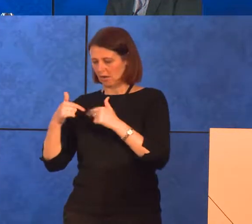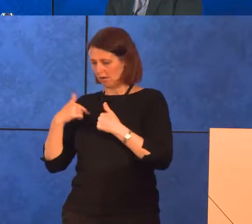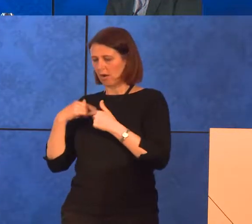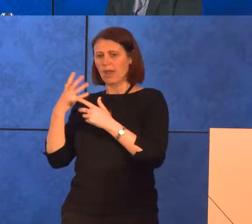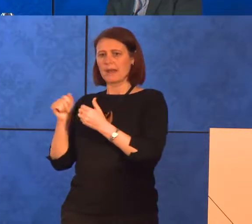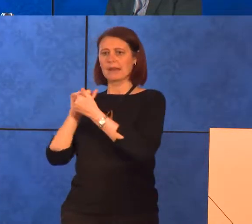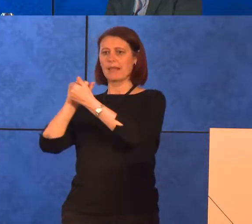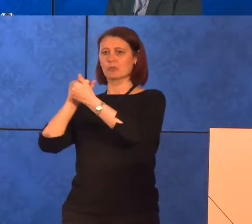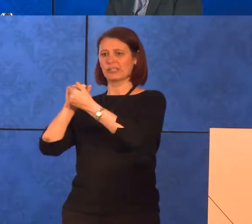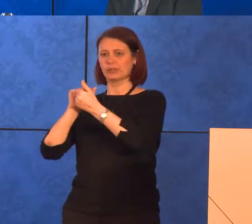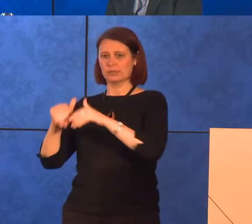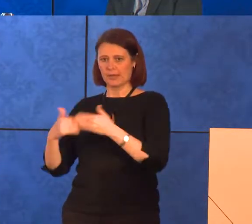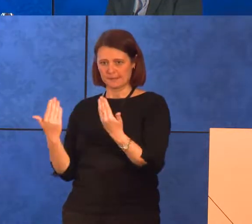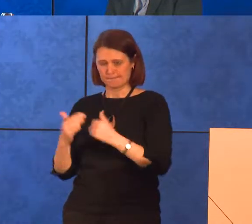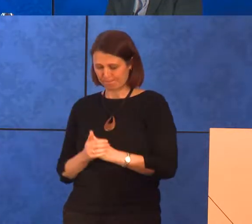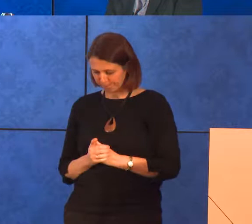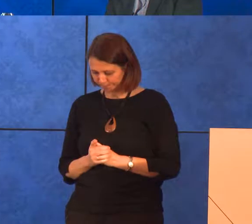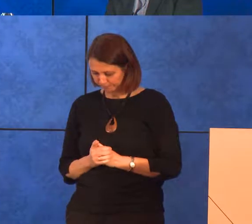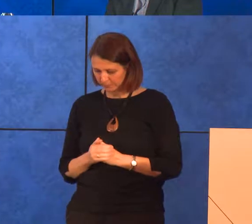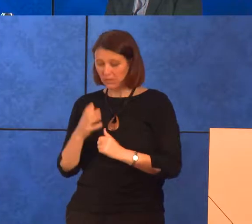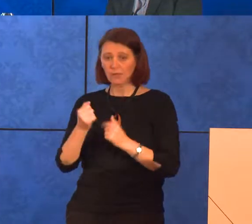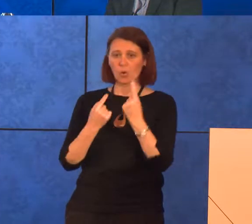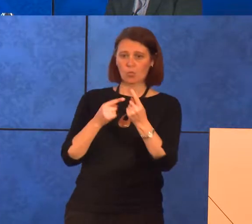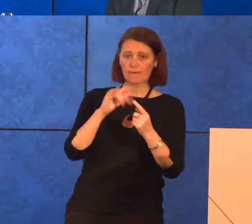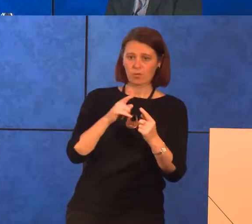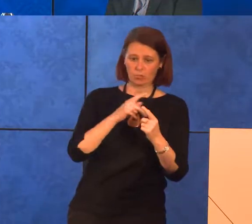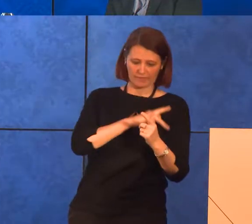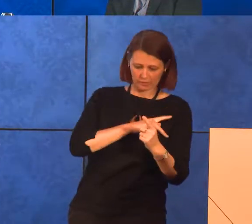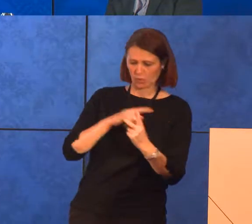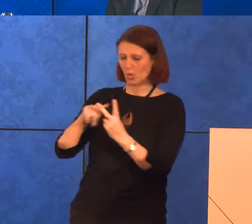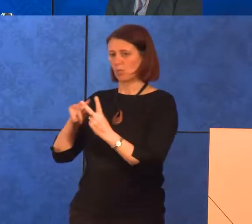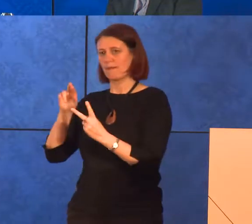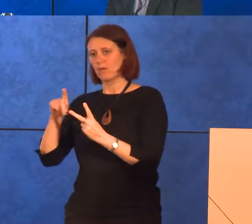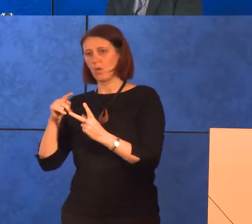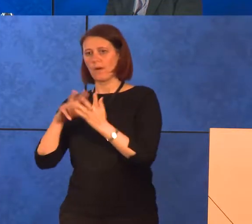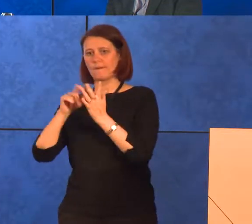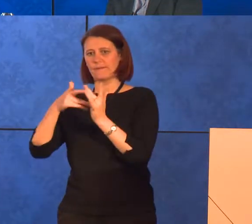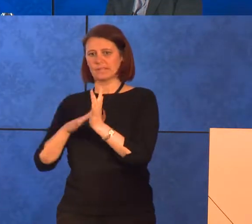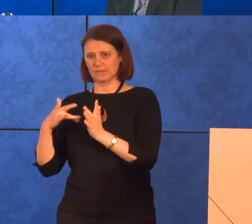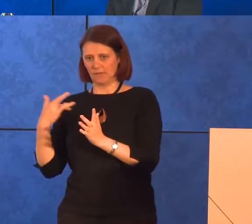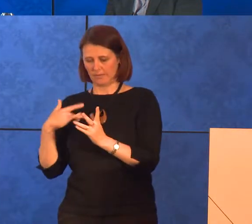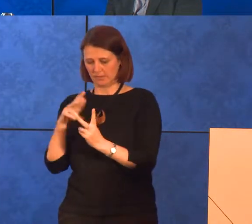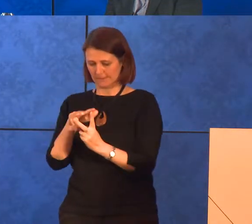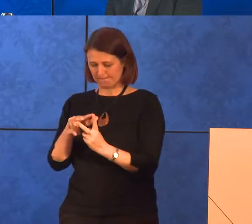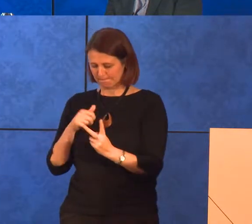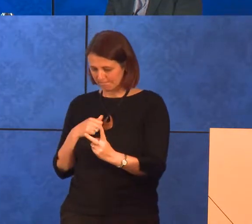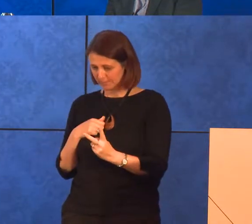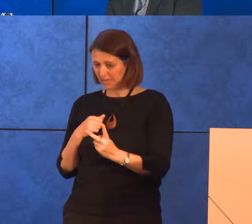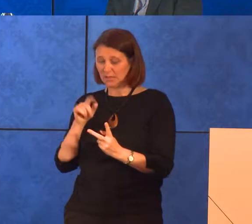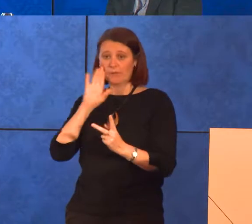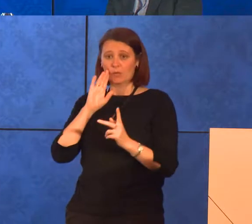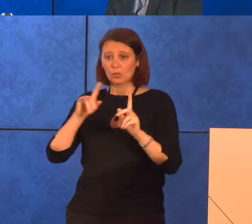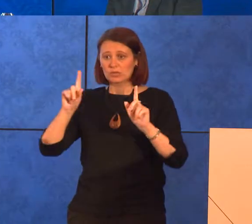had, there was one for professionals and victim survivors, and it was just before it even kicked off, it was a way to